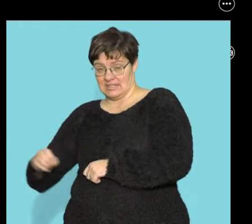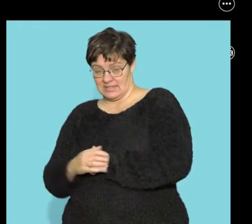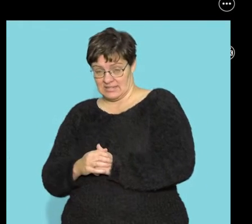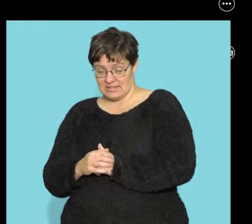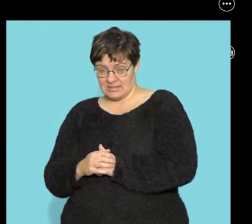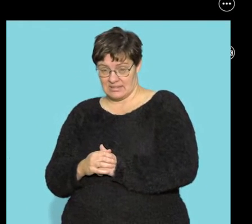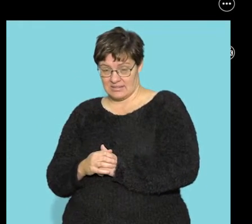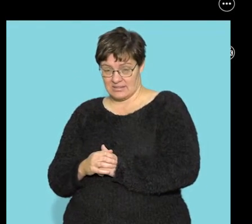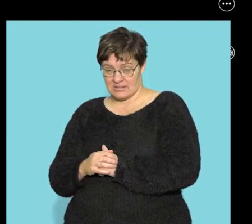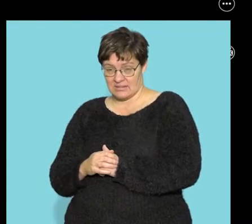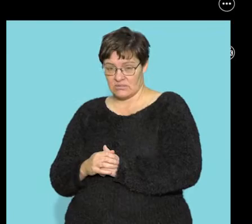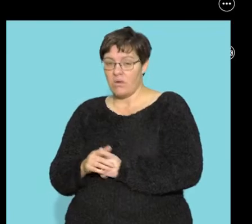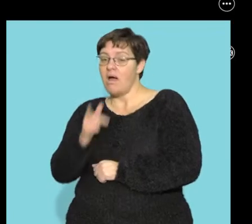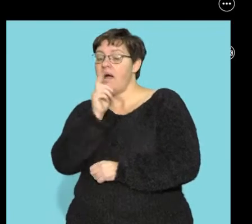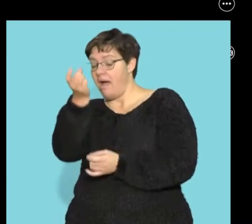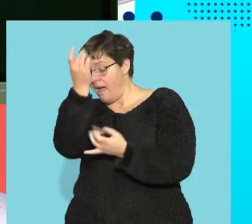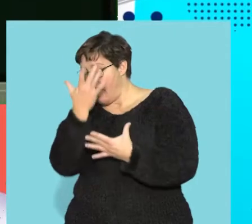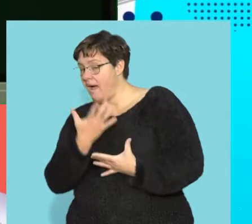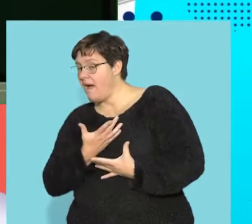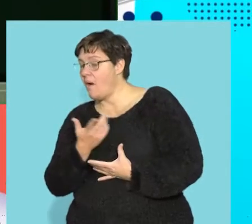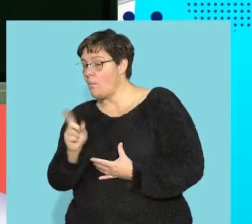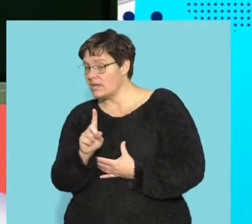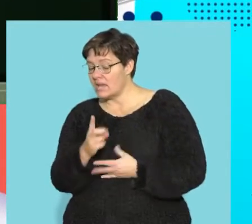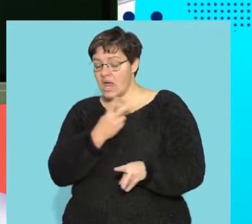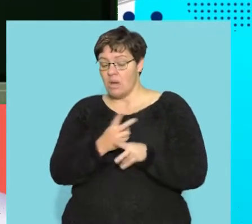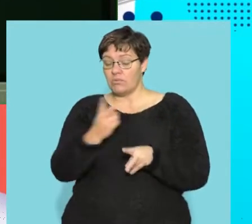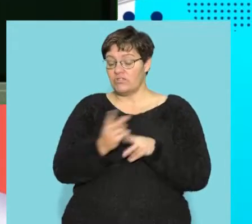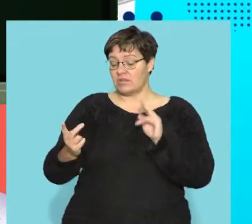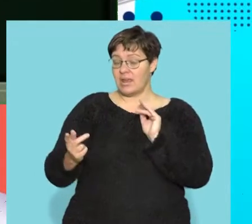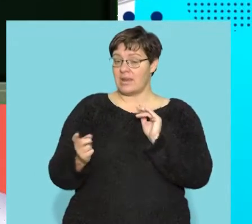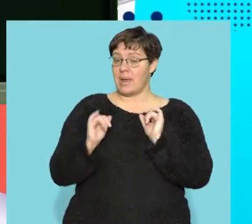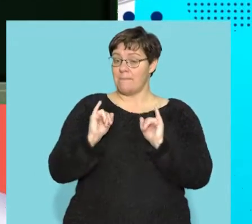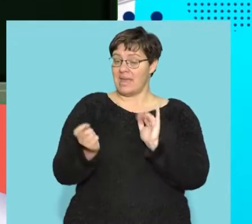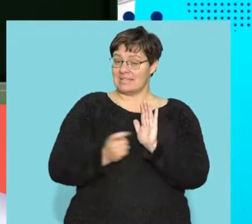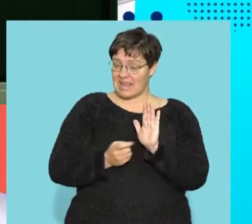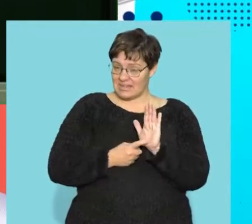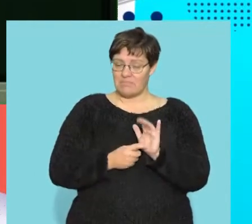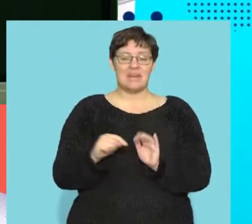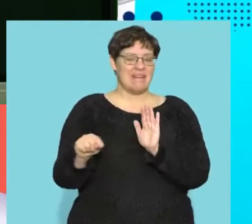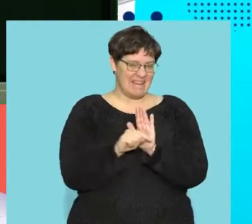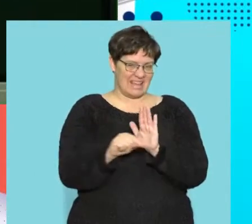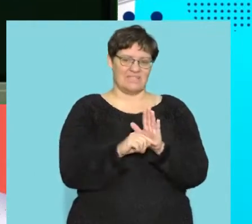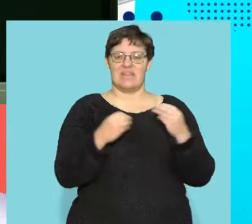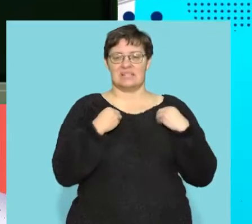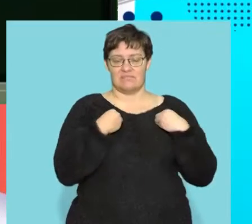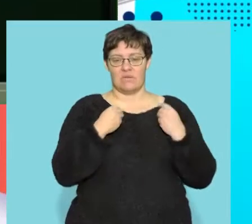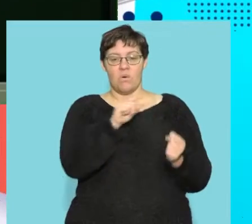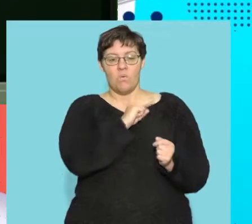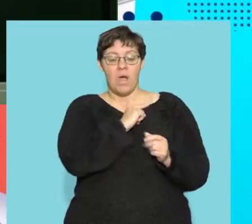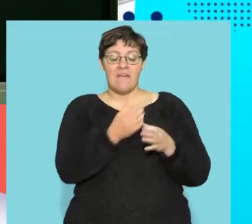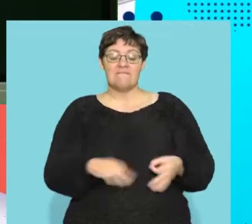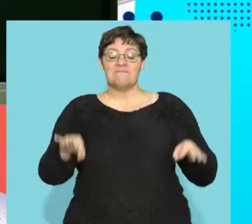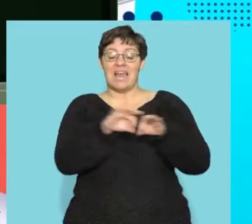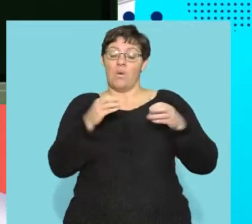10,480. So this clearly indicates to you that provision for bad debts is a negative asset. It reduces